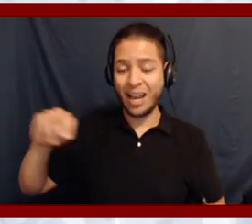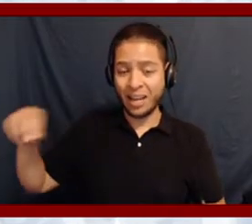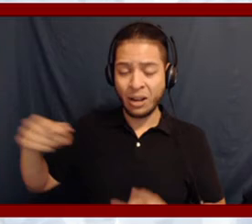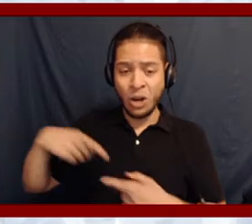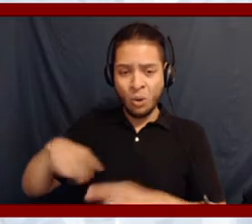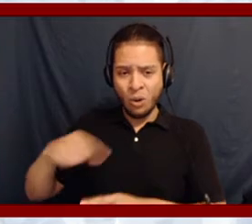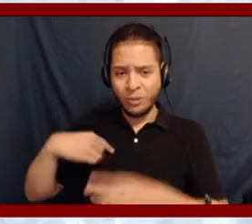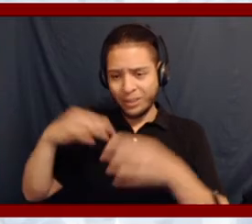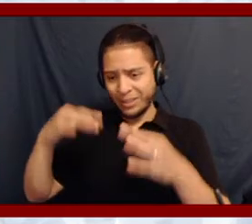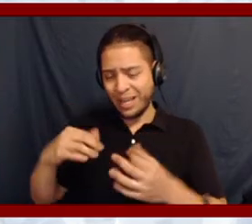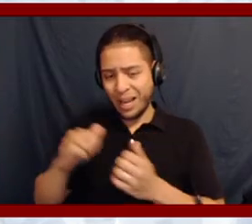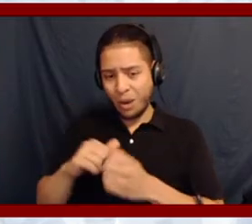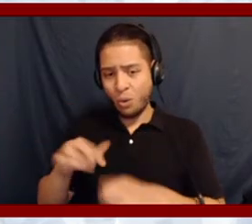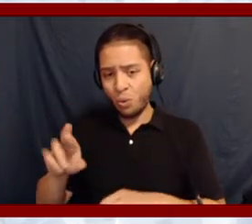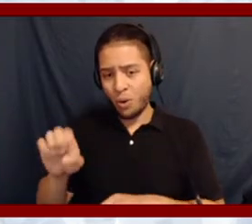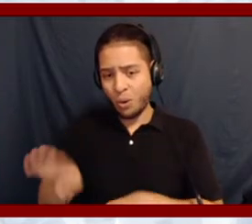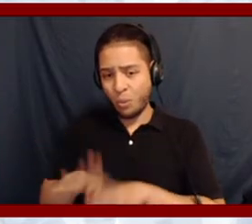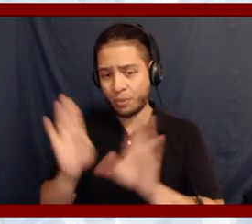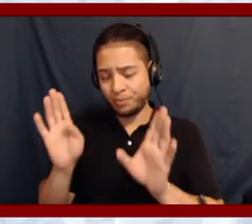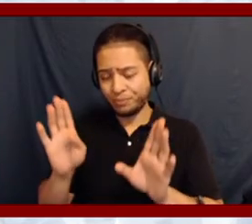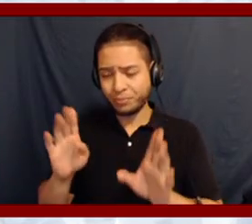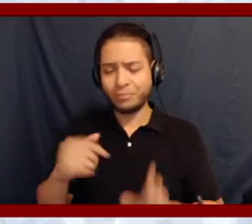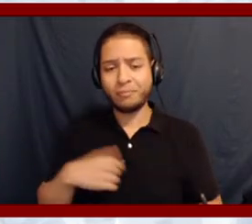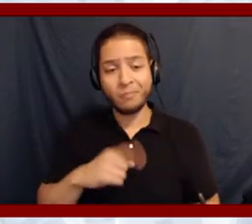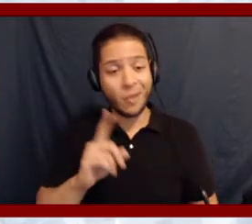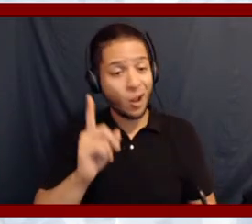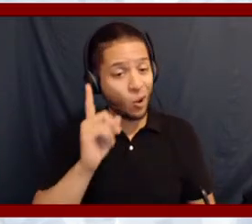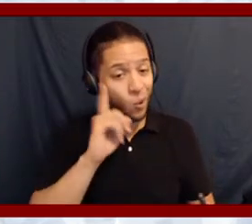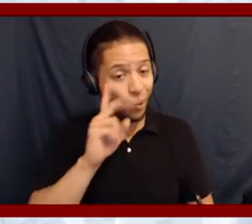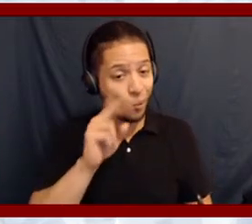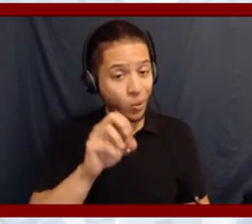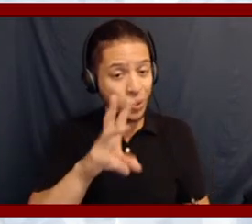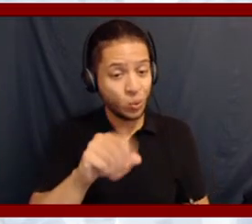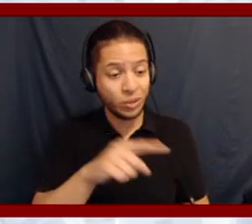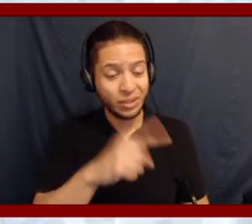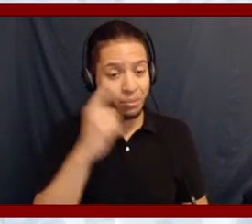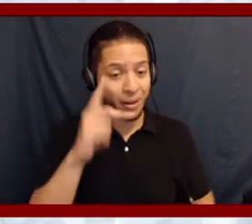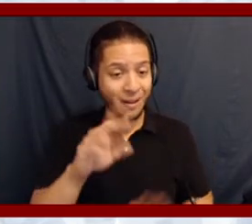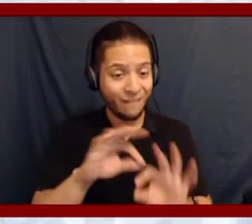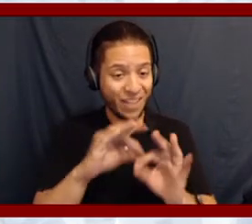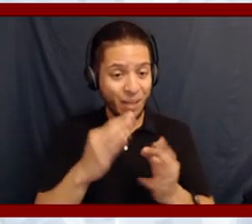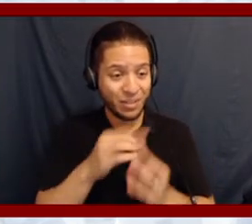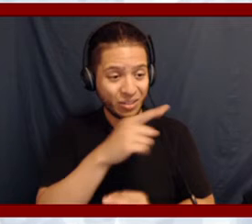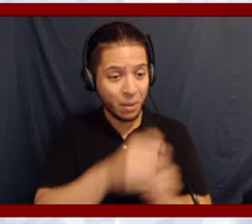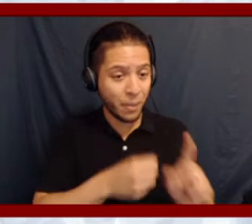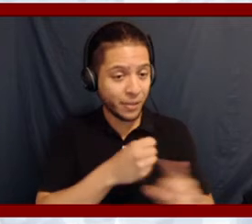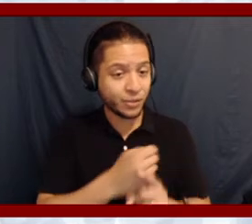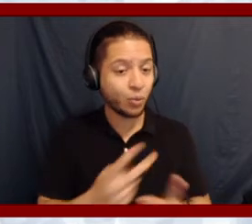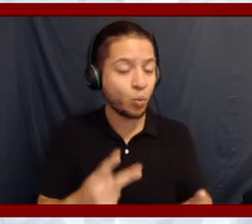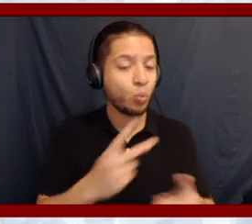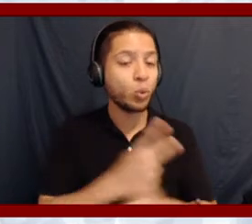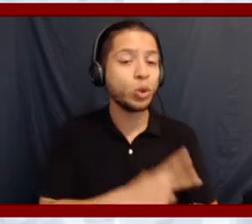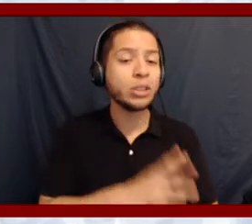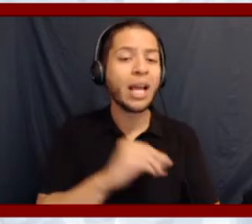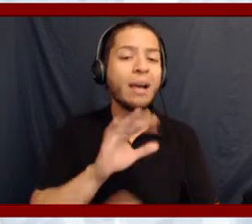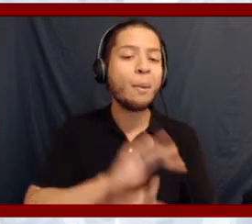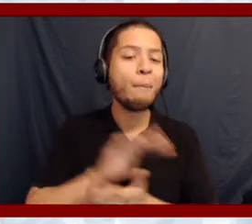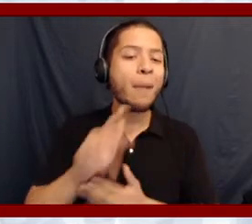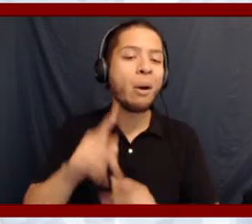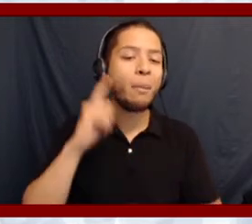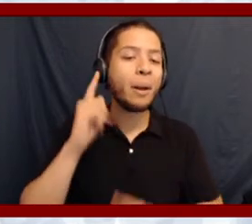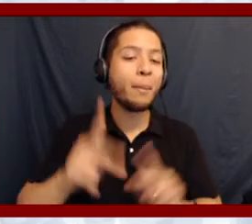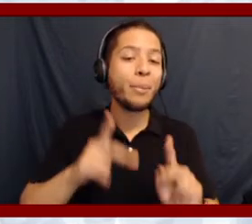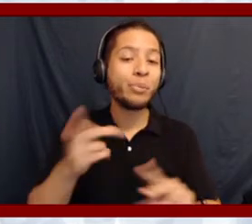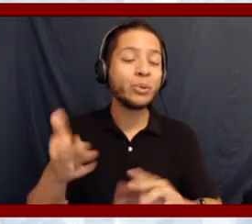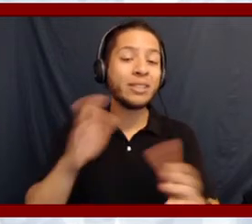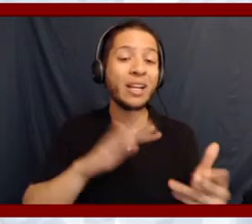heard the news that Black families were being impacted more and the mortality rate in Black communities was greater, and